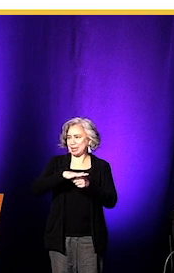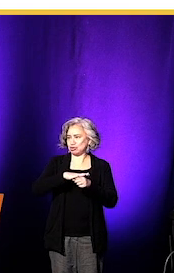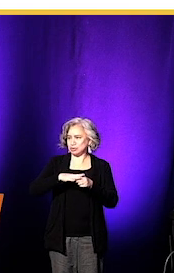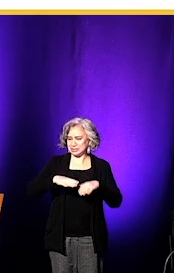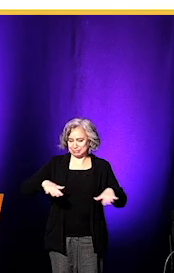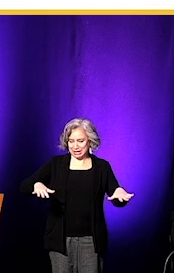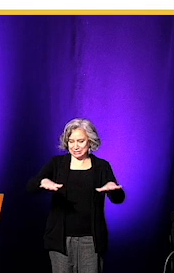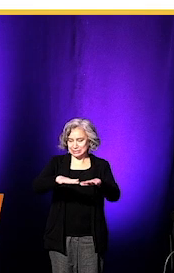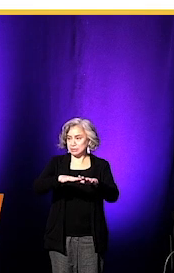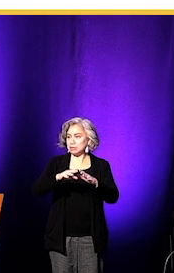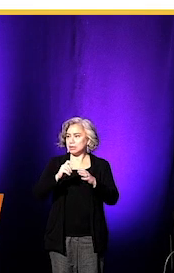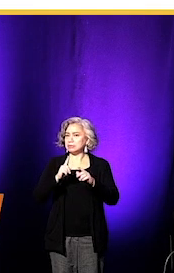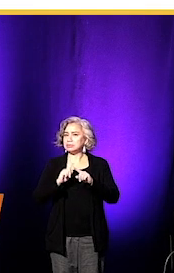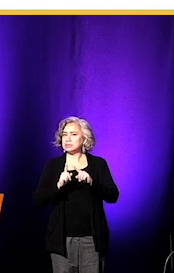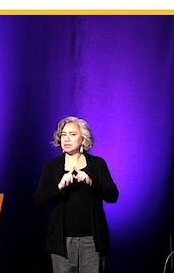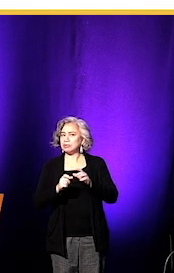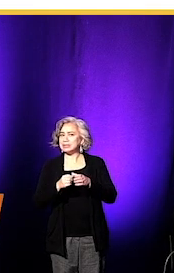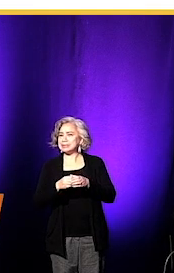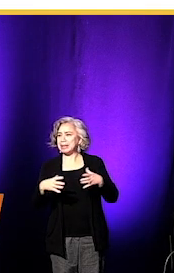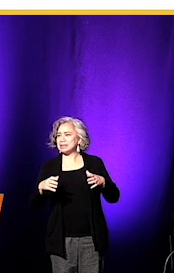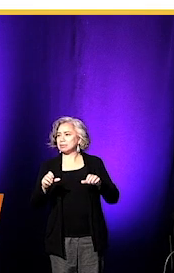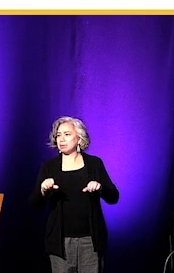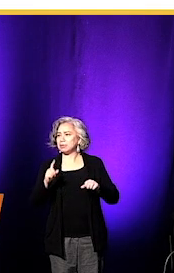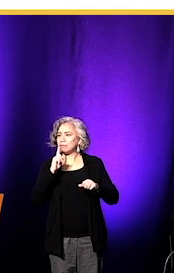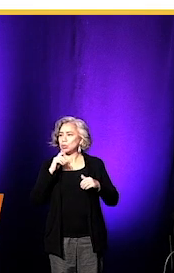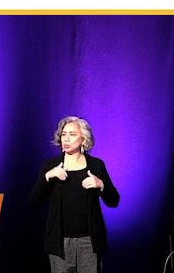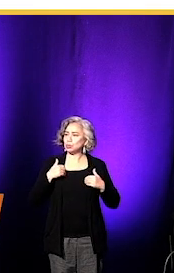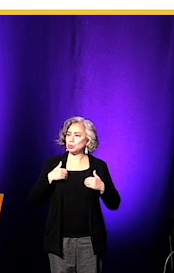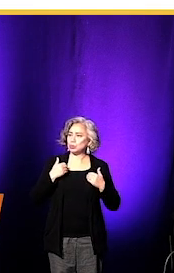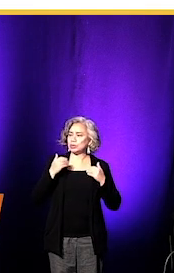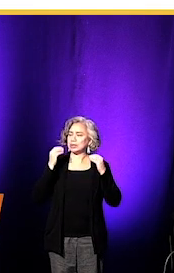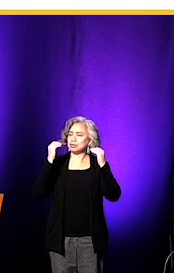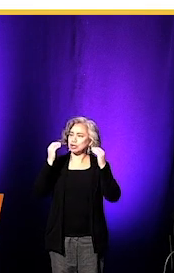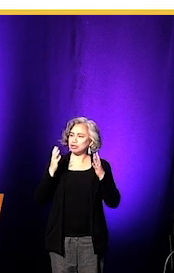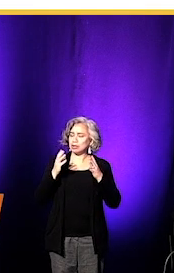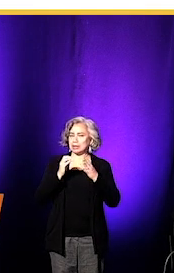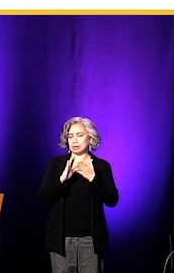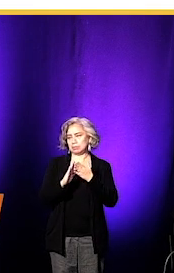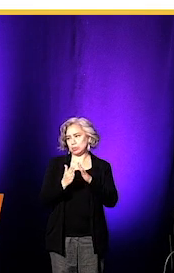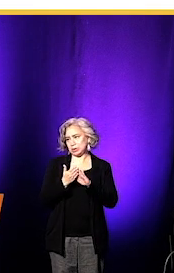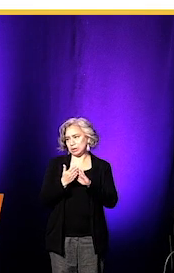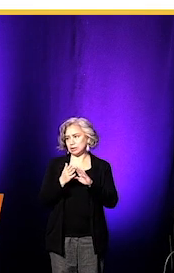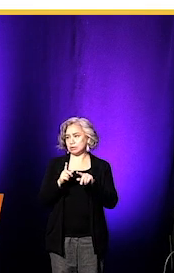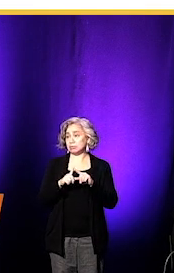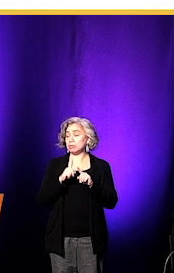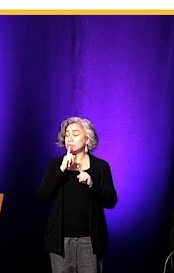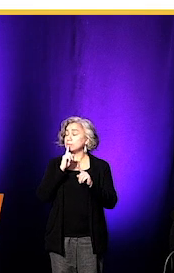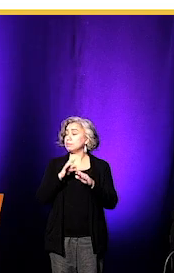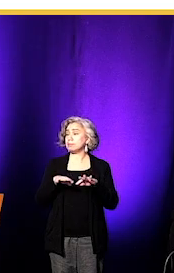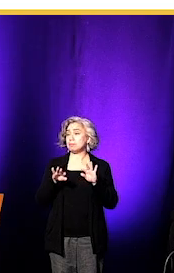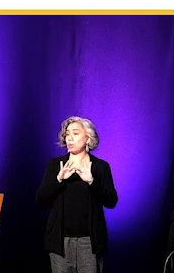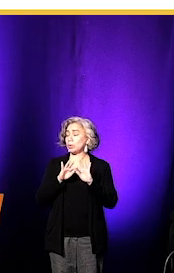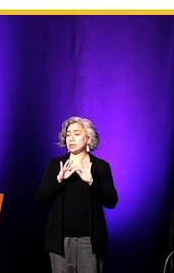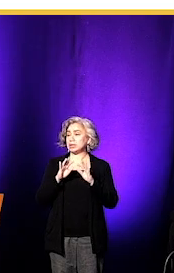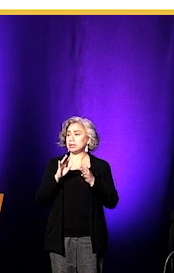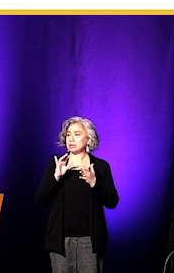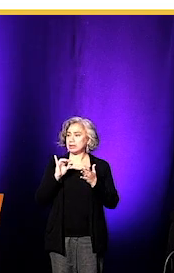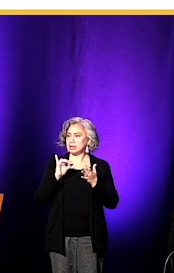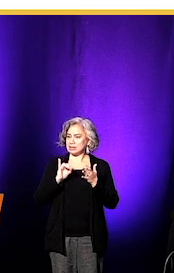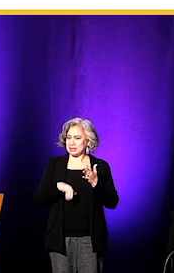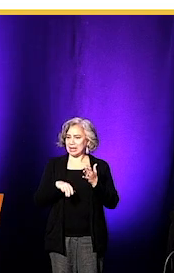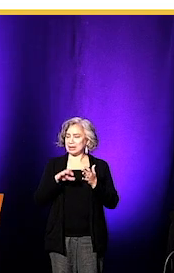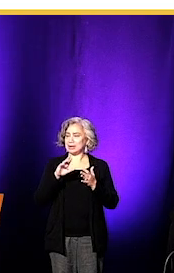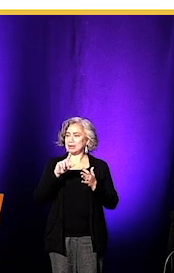the expansive possibilities of youth, educators, and communities. But importantly, while I'm arguing that 194 Las Redas